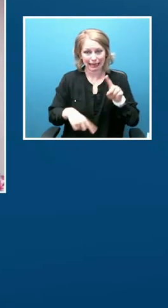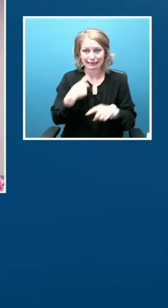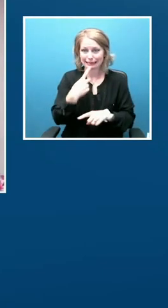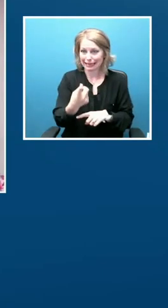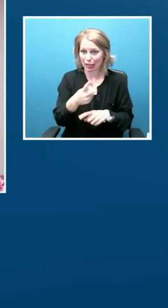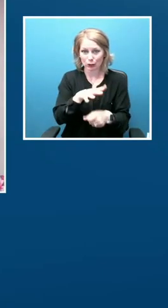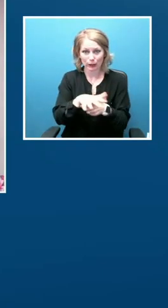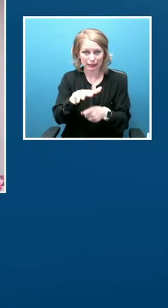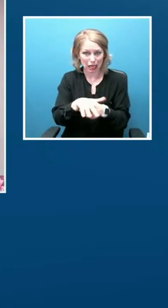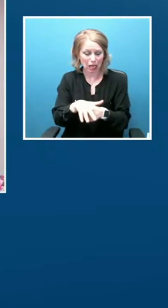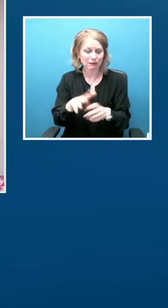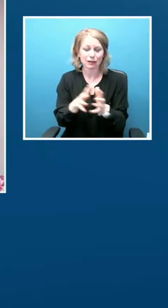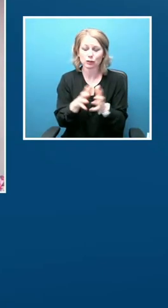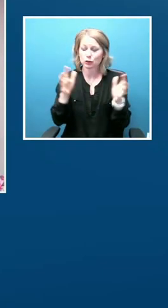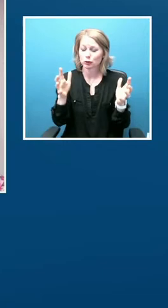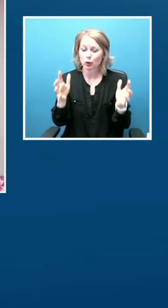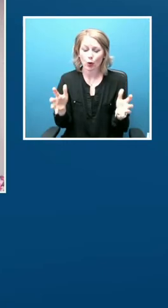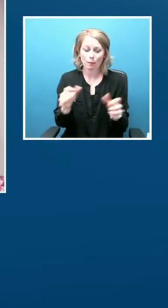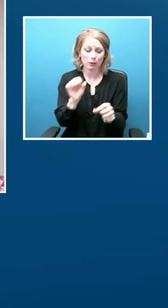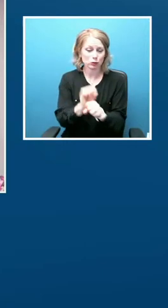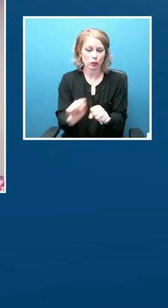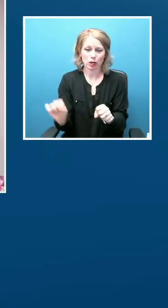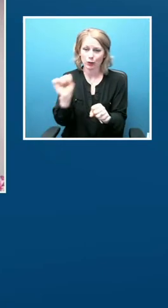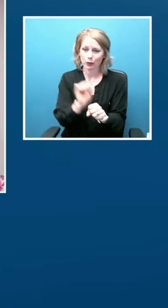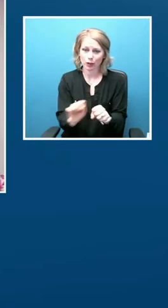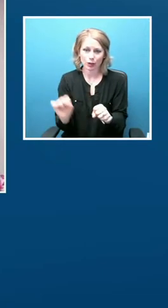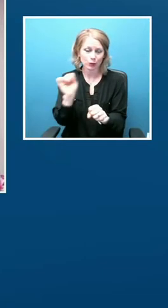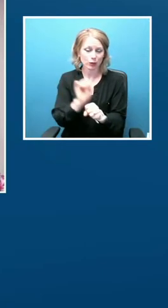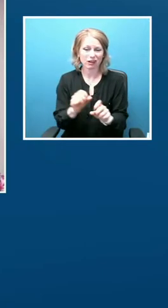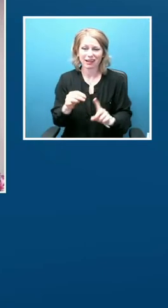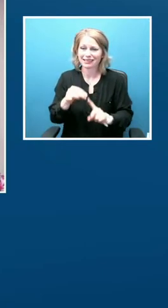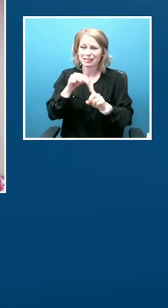work that we were able to do.